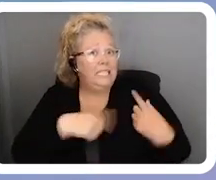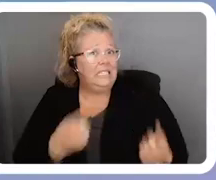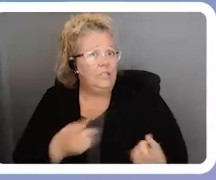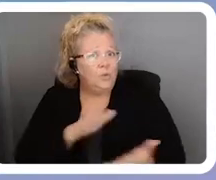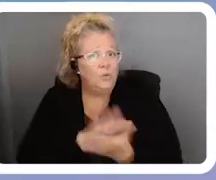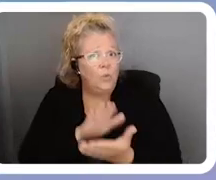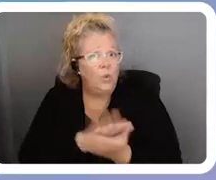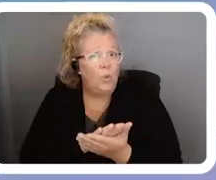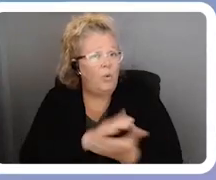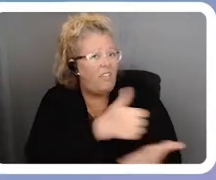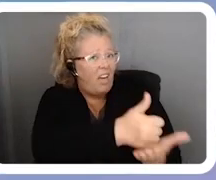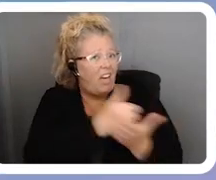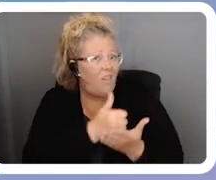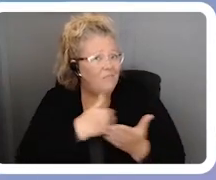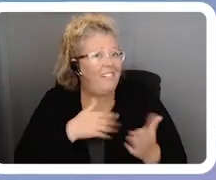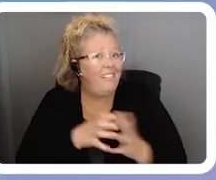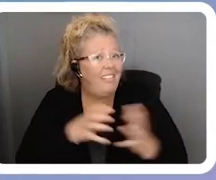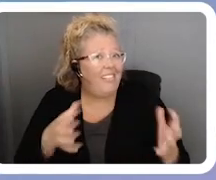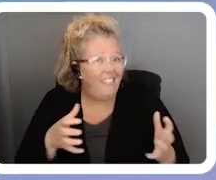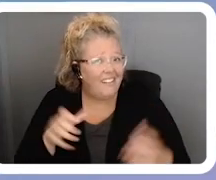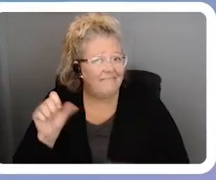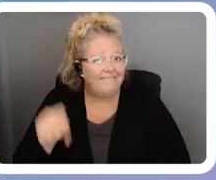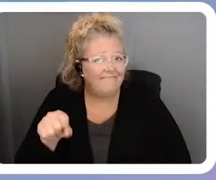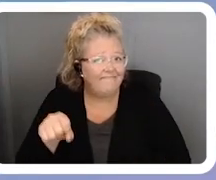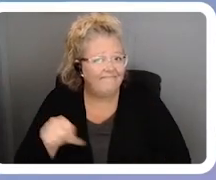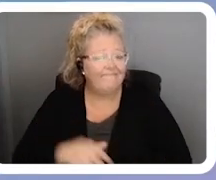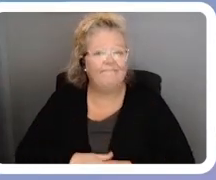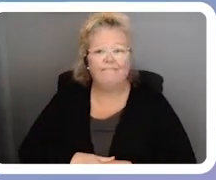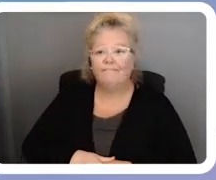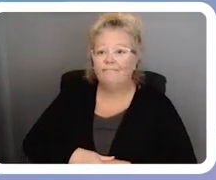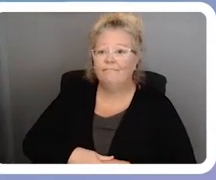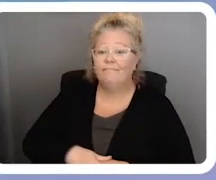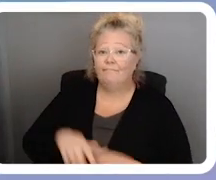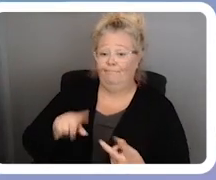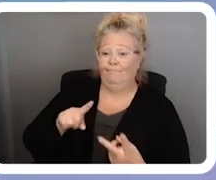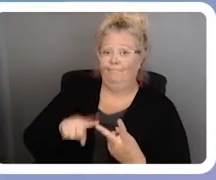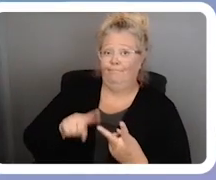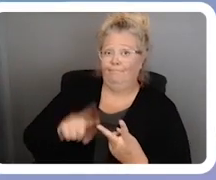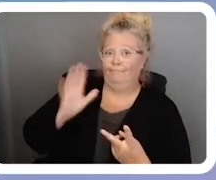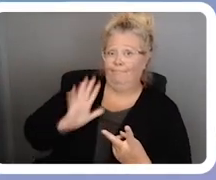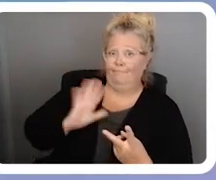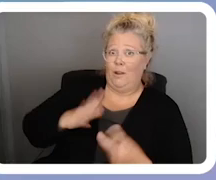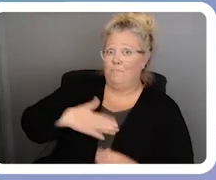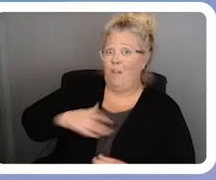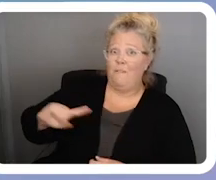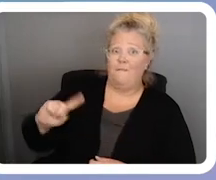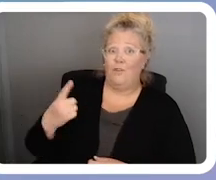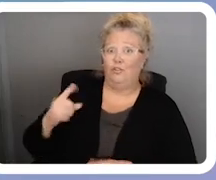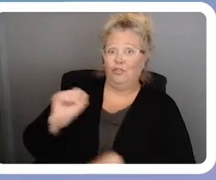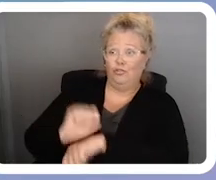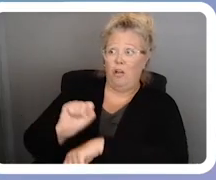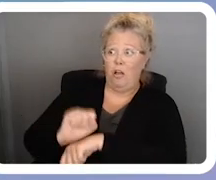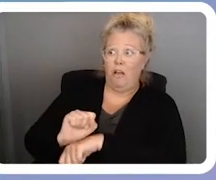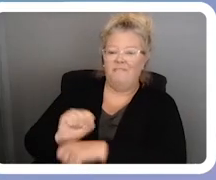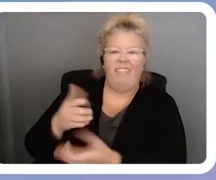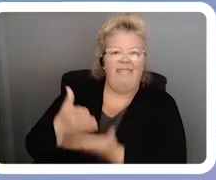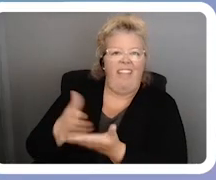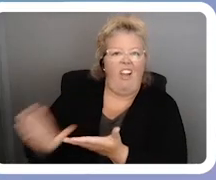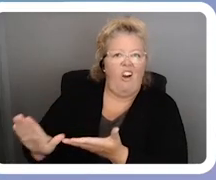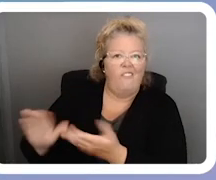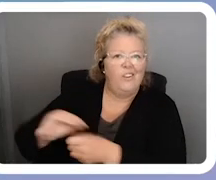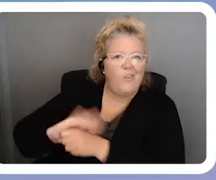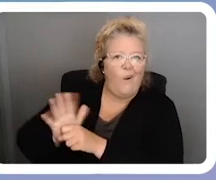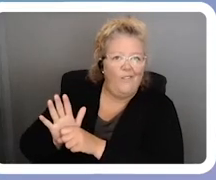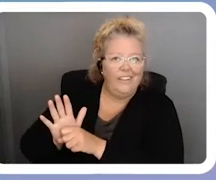school. They helped me very well. Previously, my first job, I was laid off due to the pandemic, and now I'm getting a job